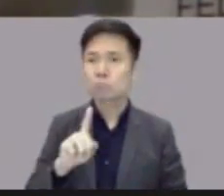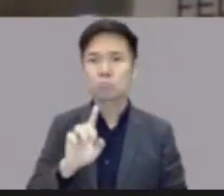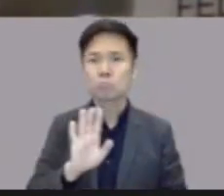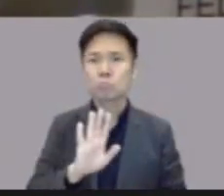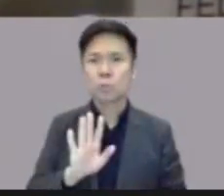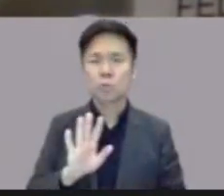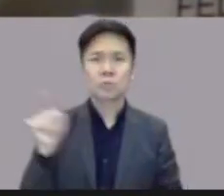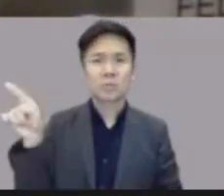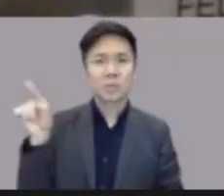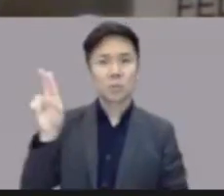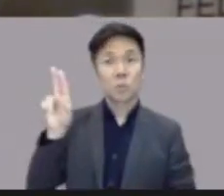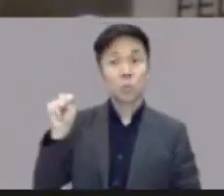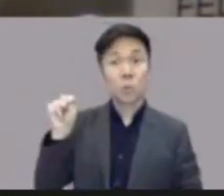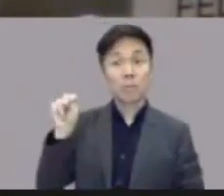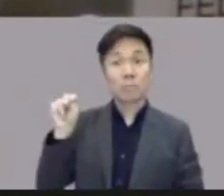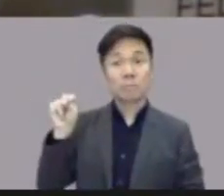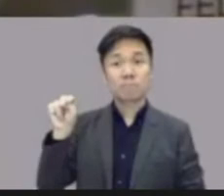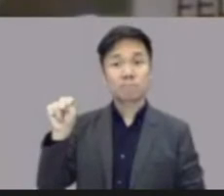foreign